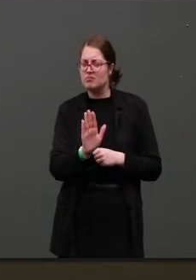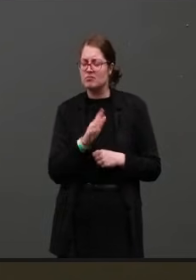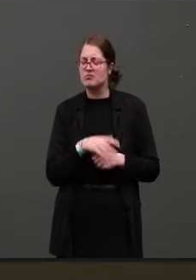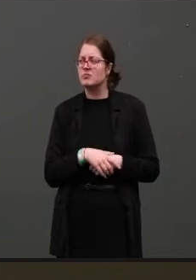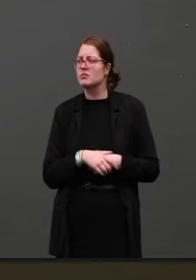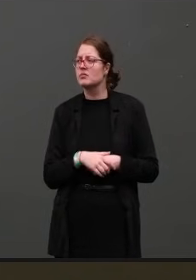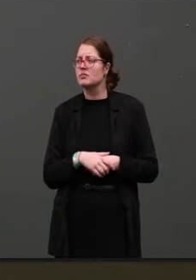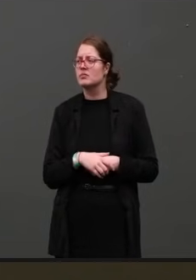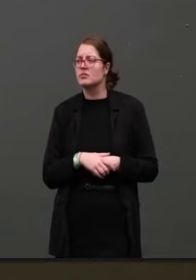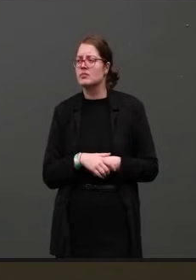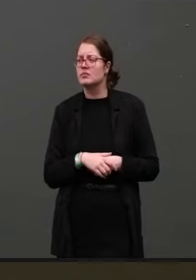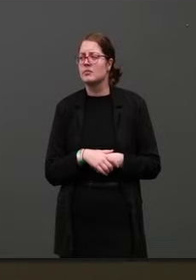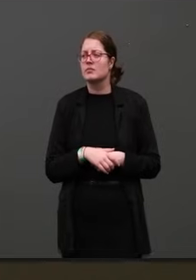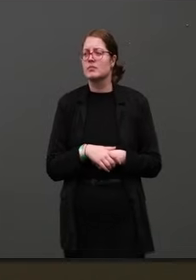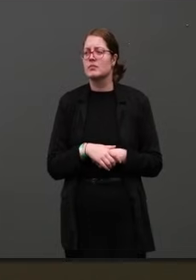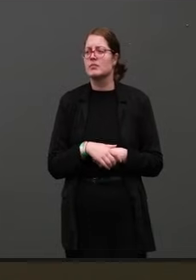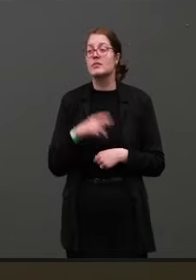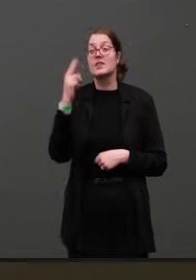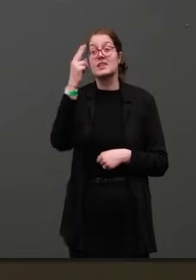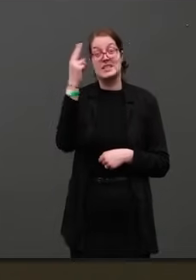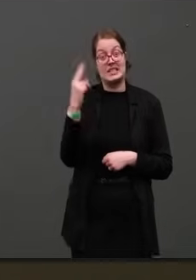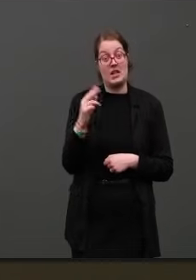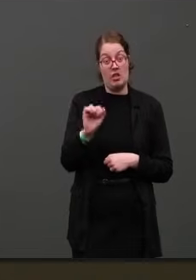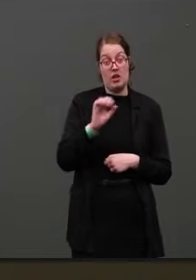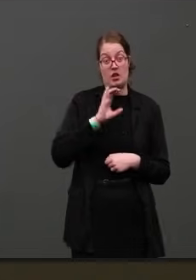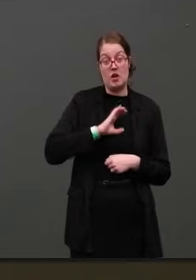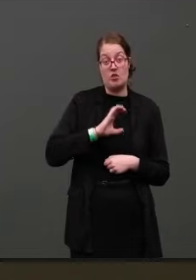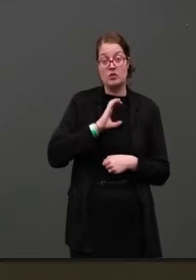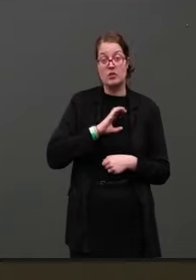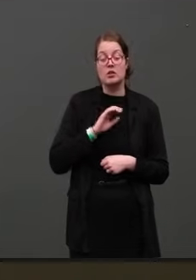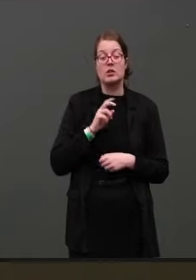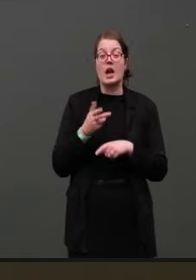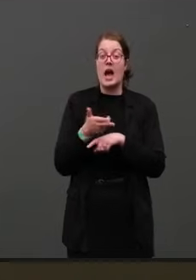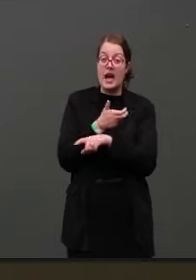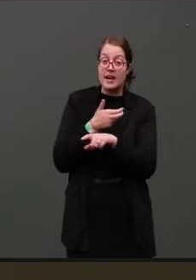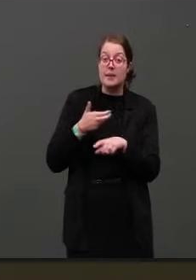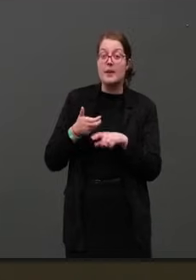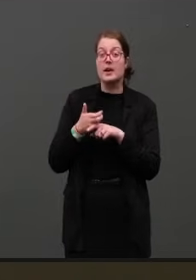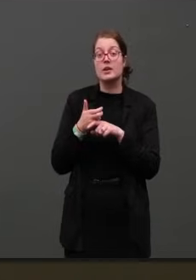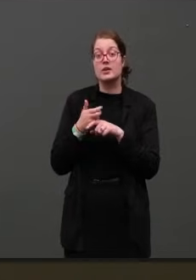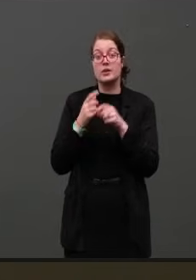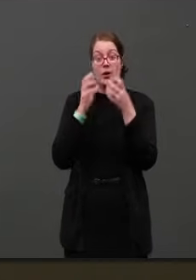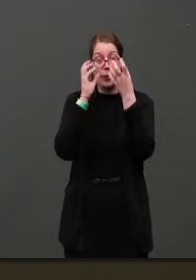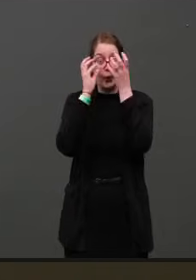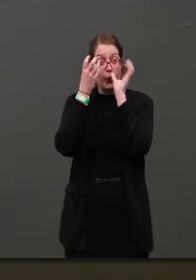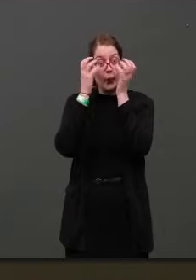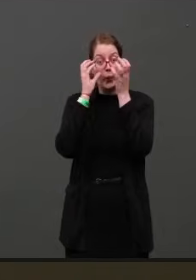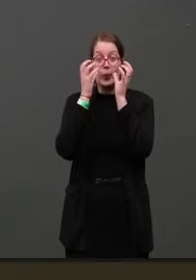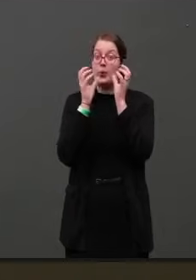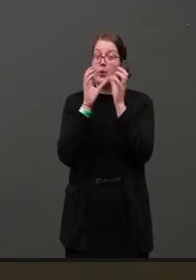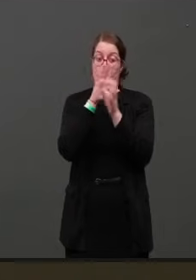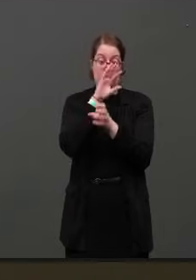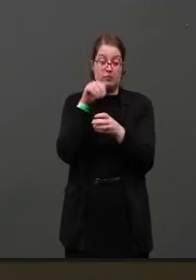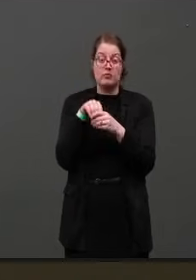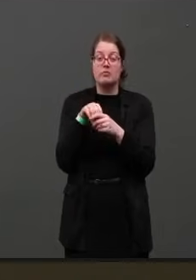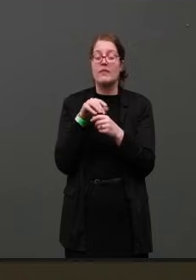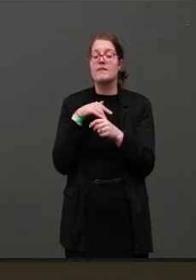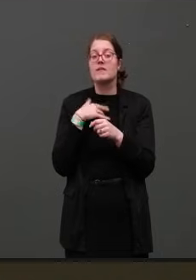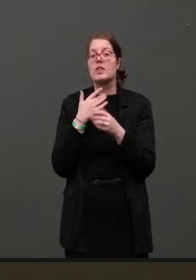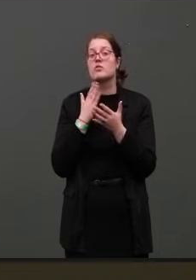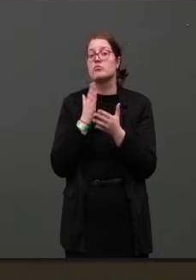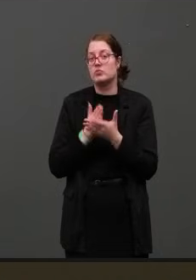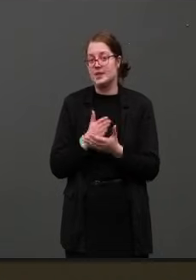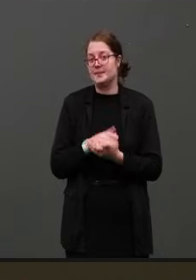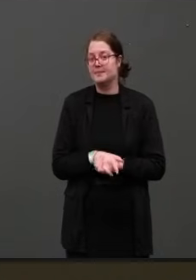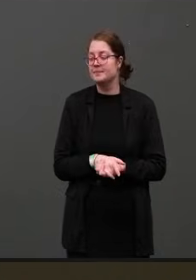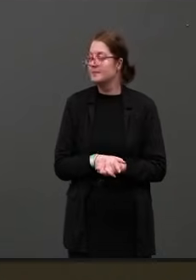things like the design of that character, their animation, even their idols, are all part of making them feel real. Although,